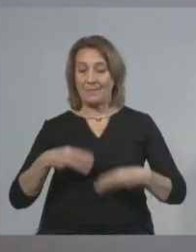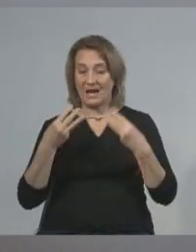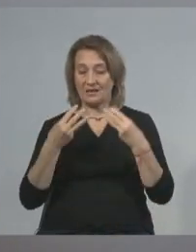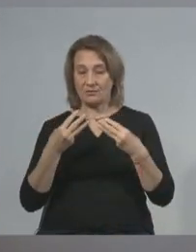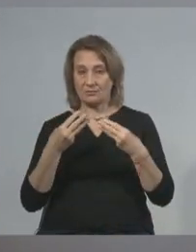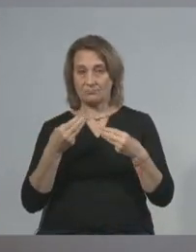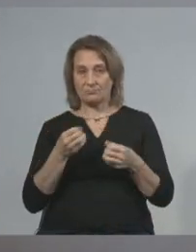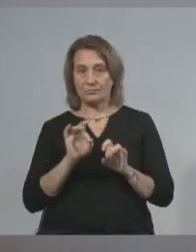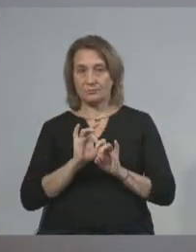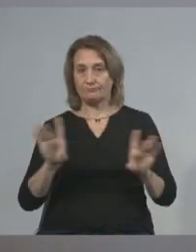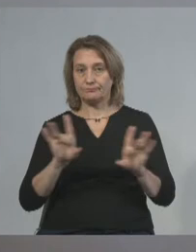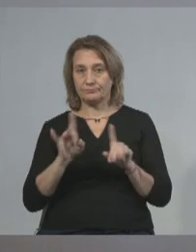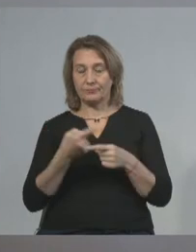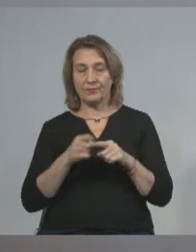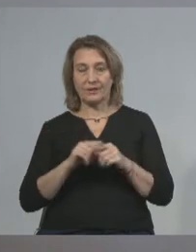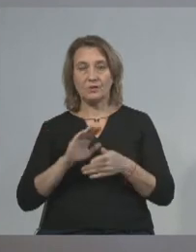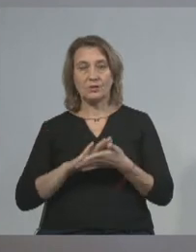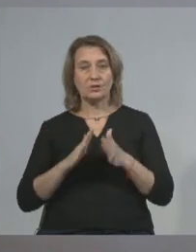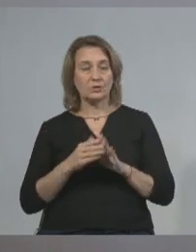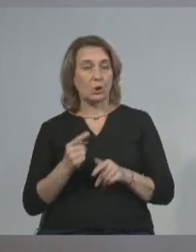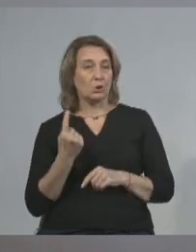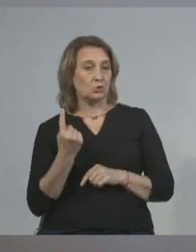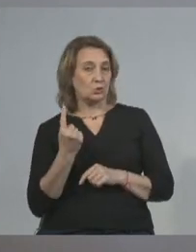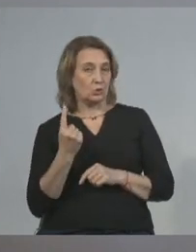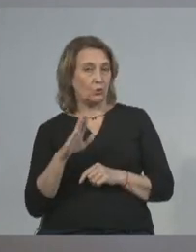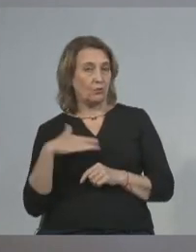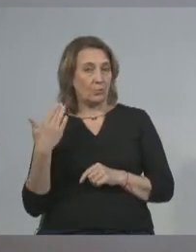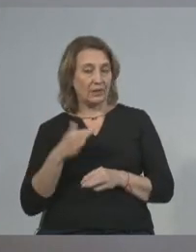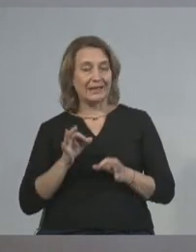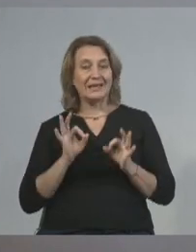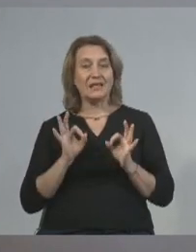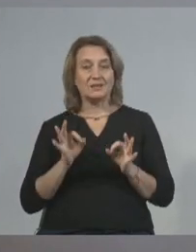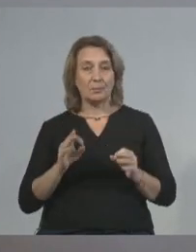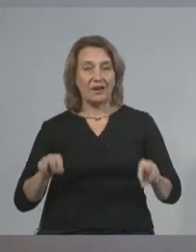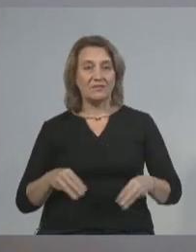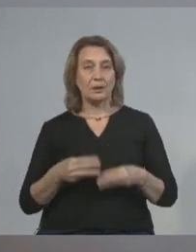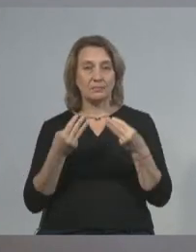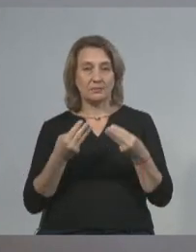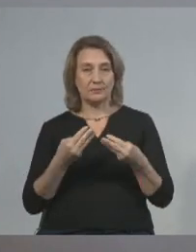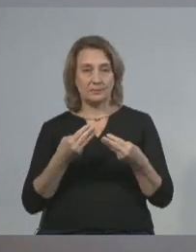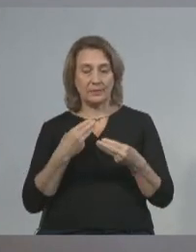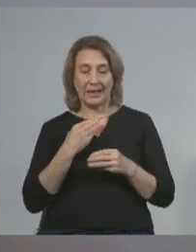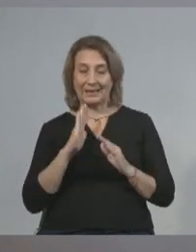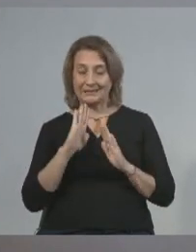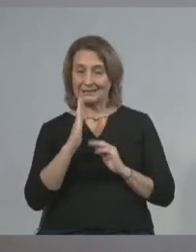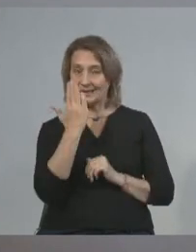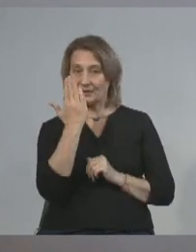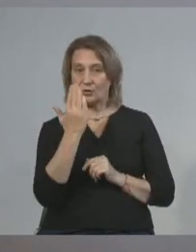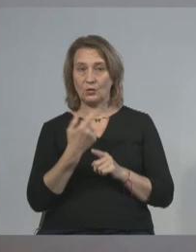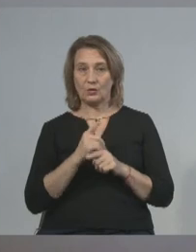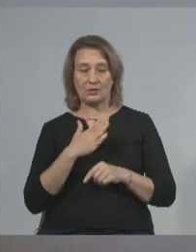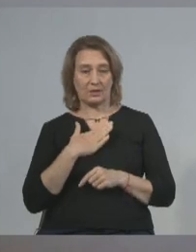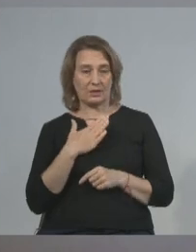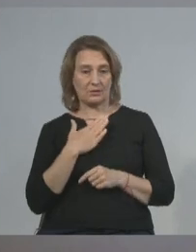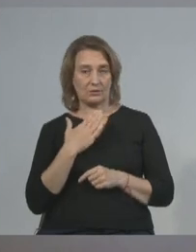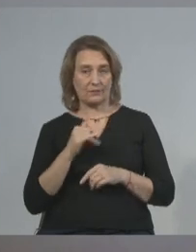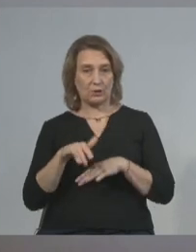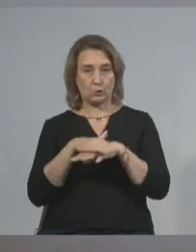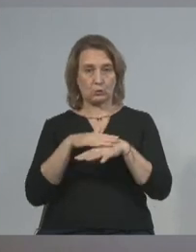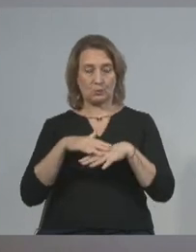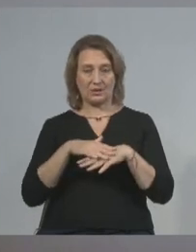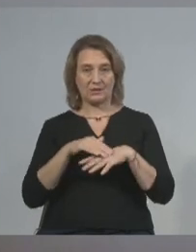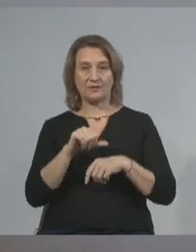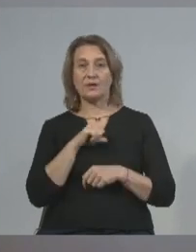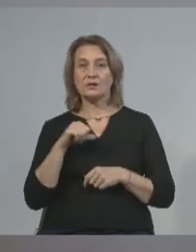mirror of our society so uh probably media person should more uh question stereotypes in our